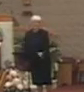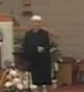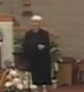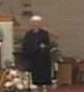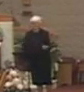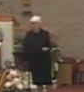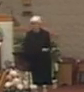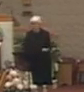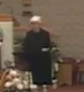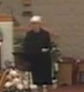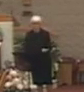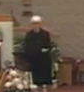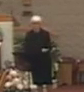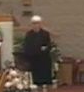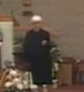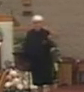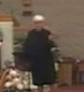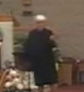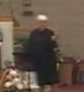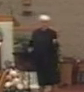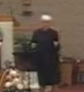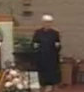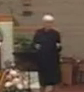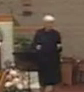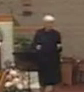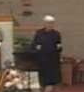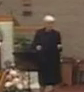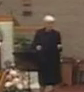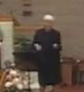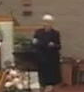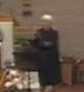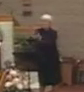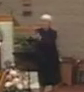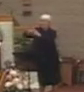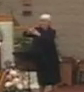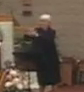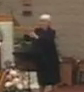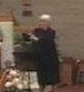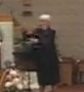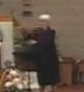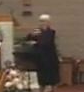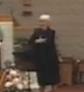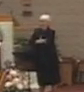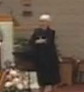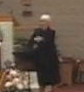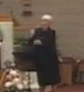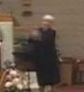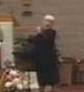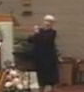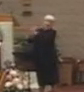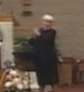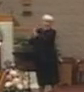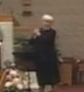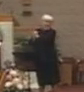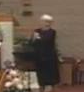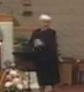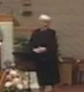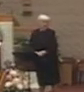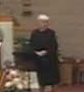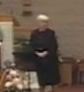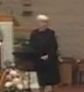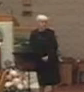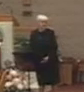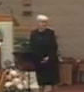Anyone else? Yes, Patty. School starts in 3 days. Yeah.